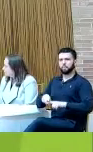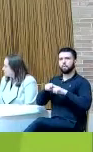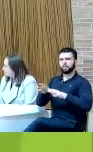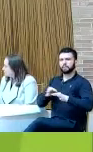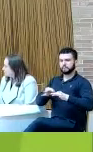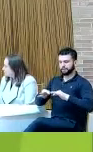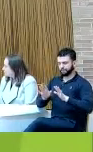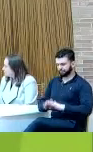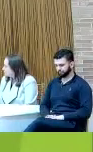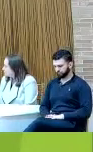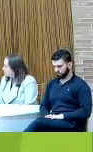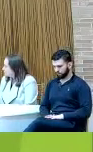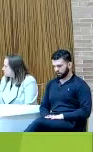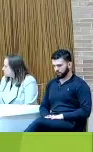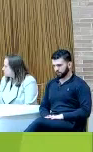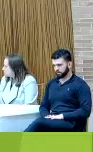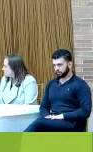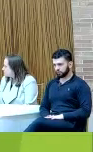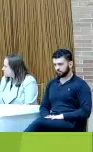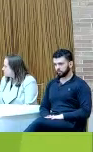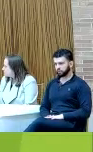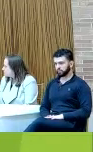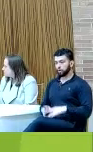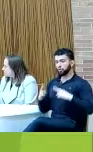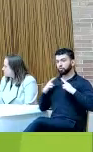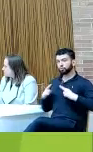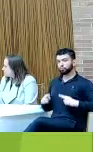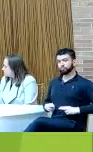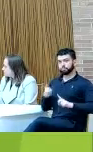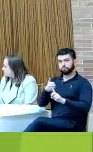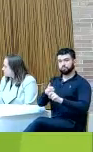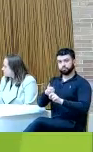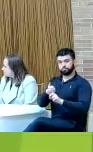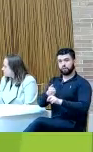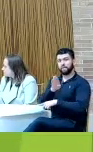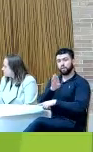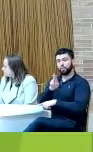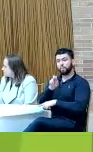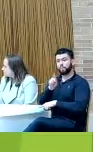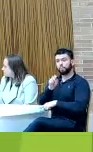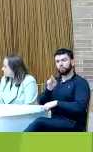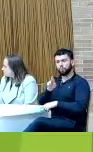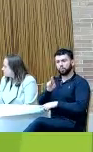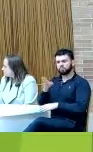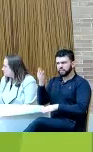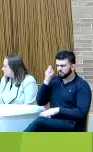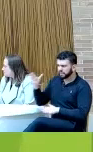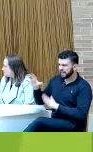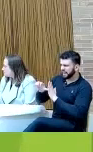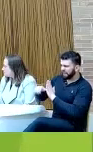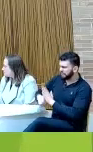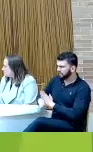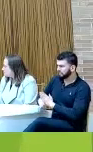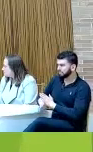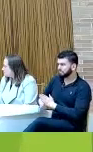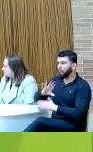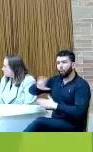um the the the complainant broker also emphasized that the only thing that was needed was the medical letter to prove a need